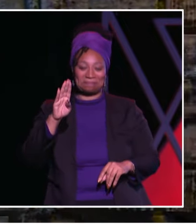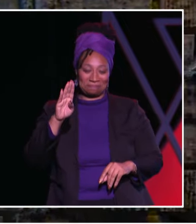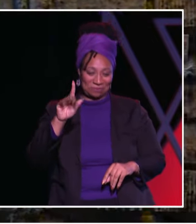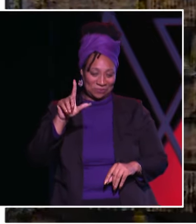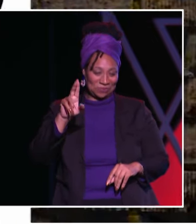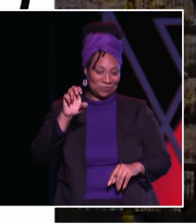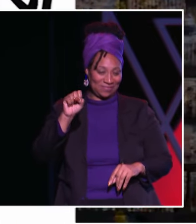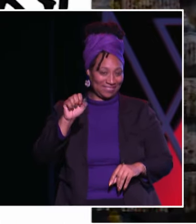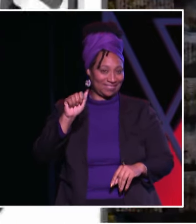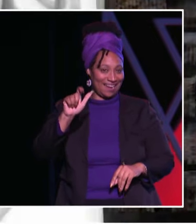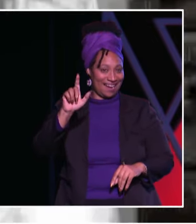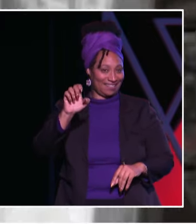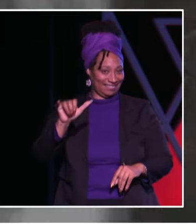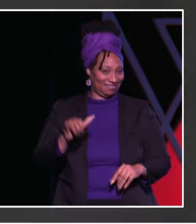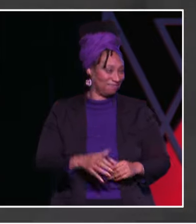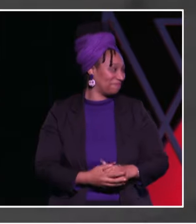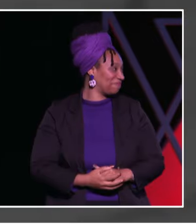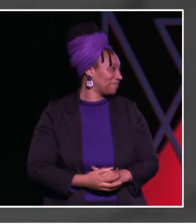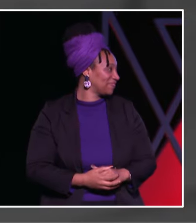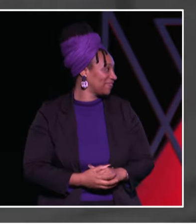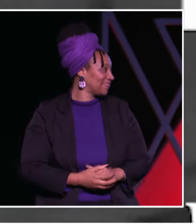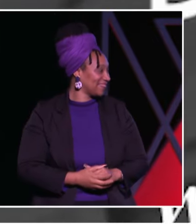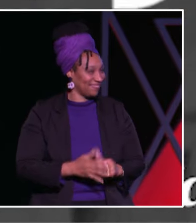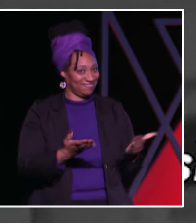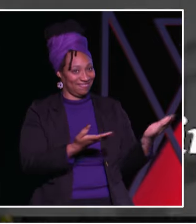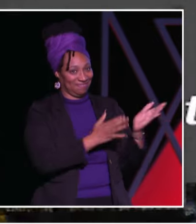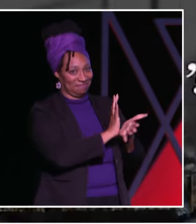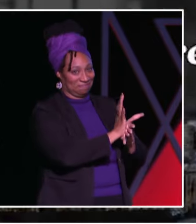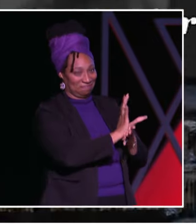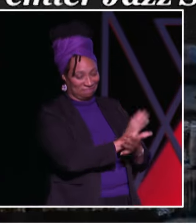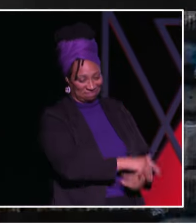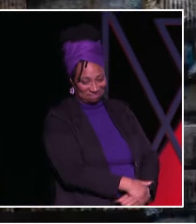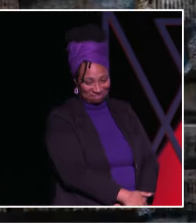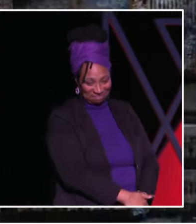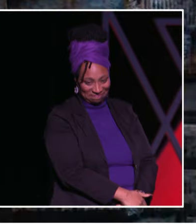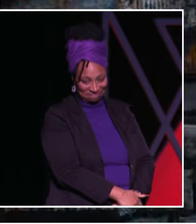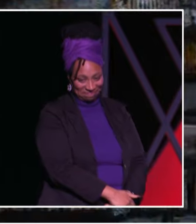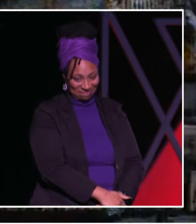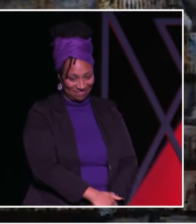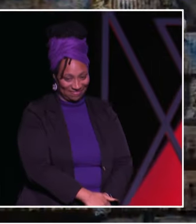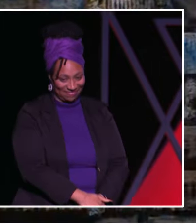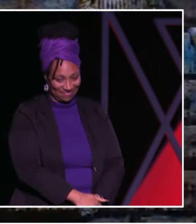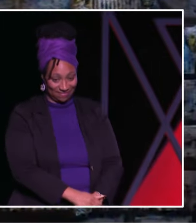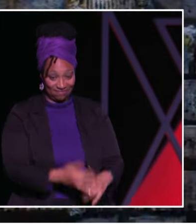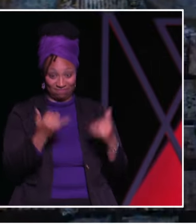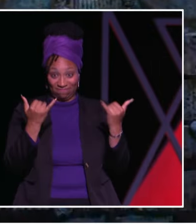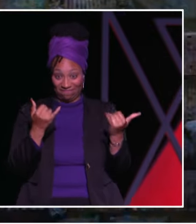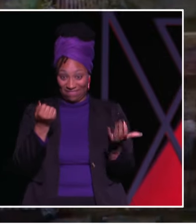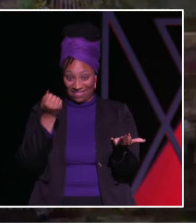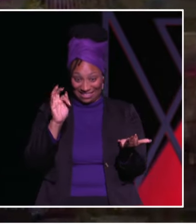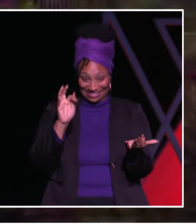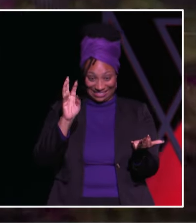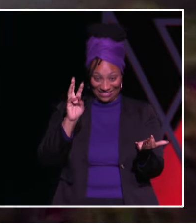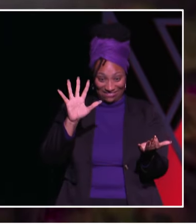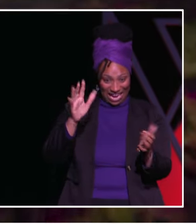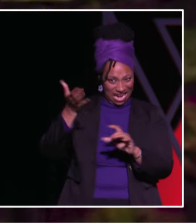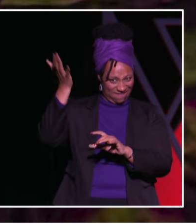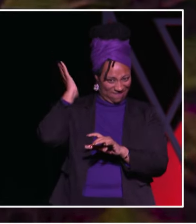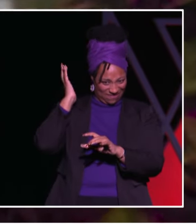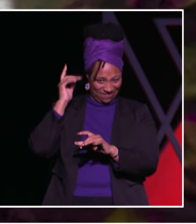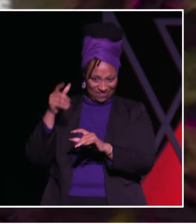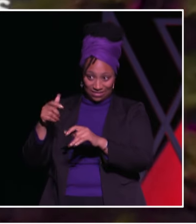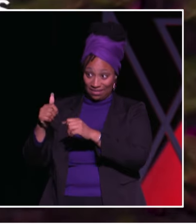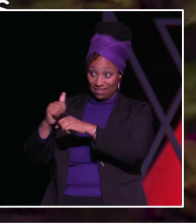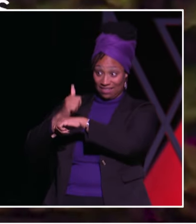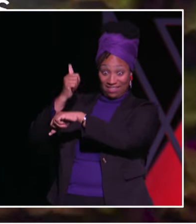Since 1965, the soul of jazz has echoed through a quiet alley in Georgetown, where legends